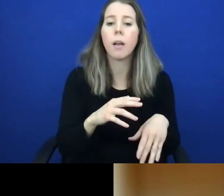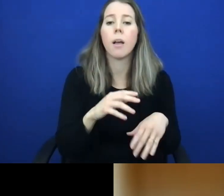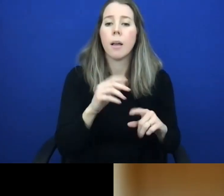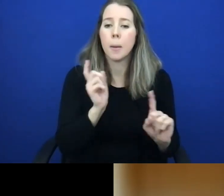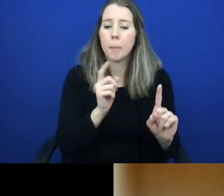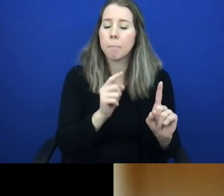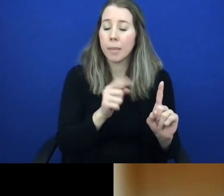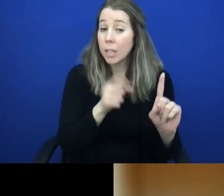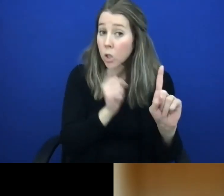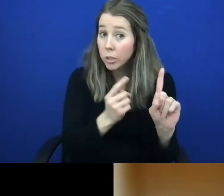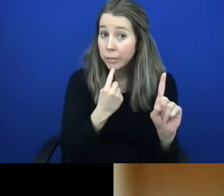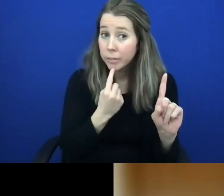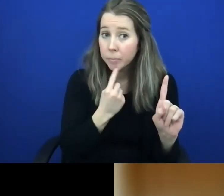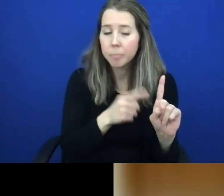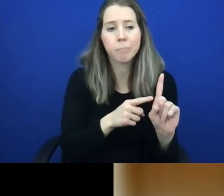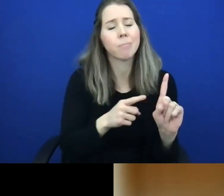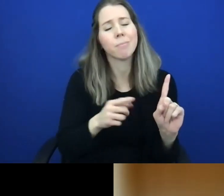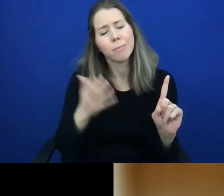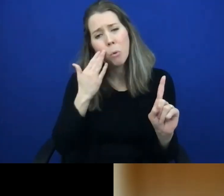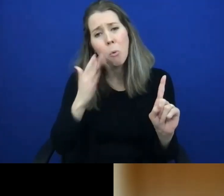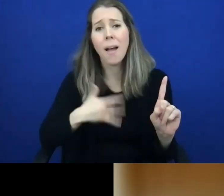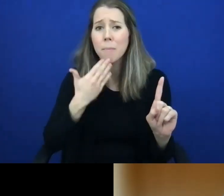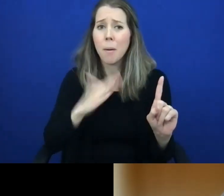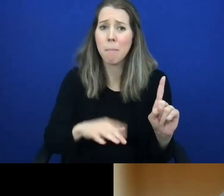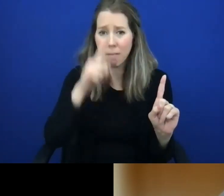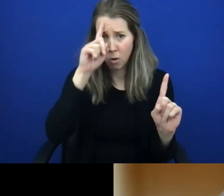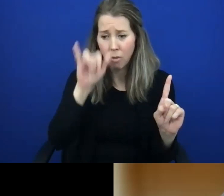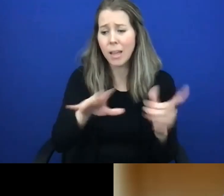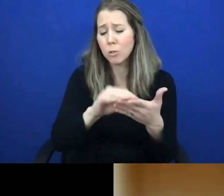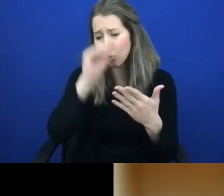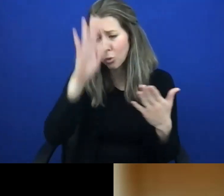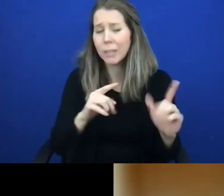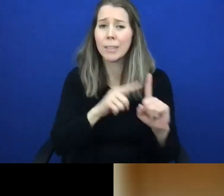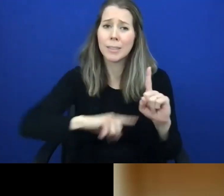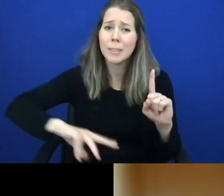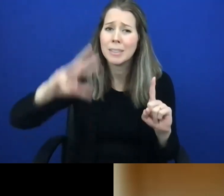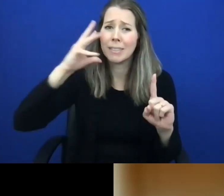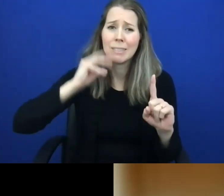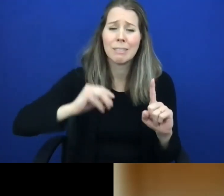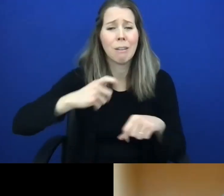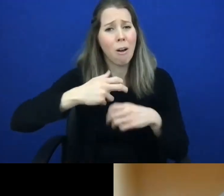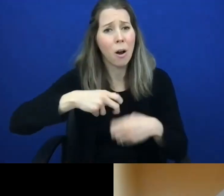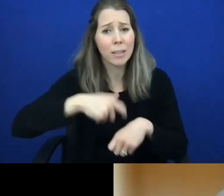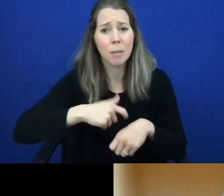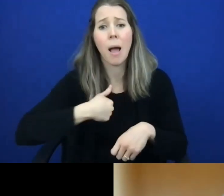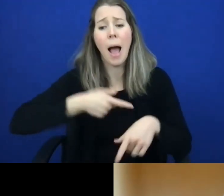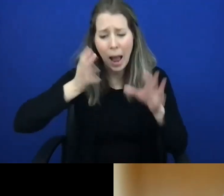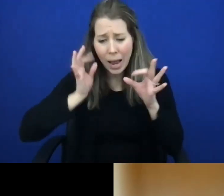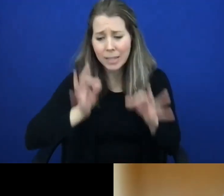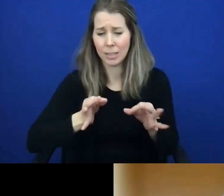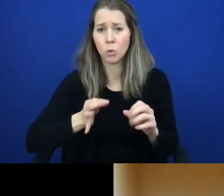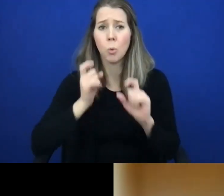she said, you know, I felt so bad for that student. He'd been through so much. I decided to give